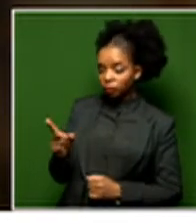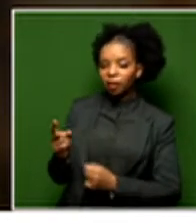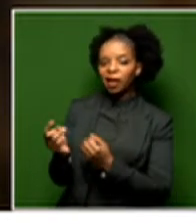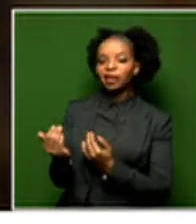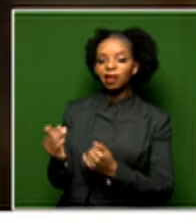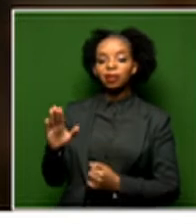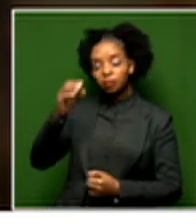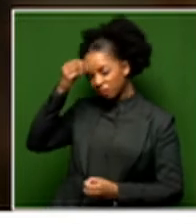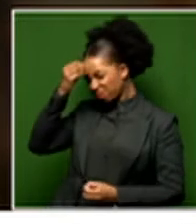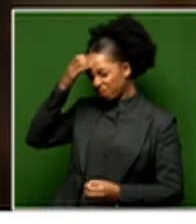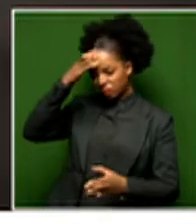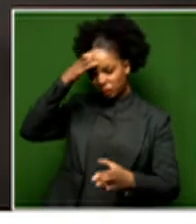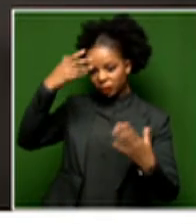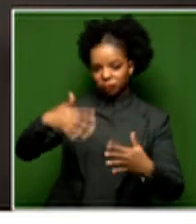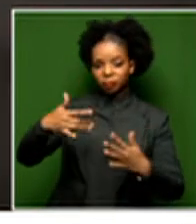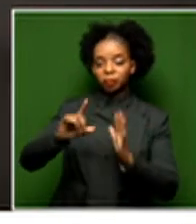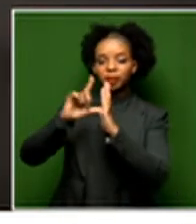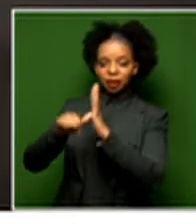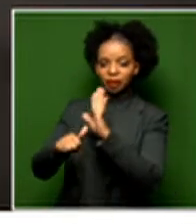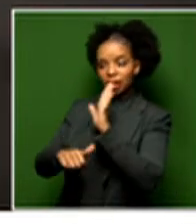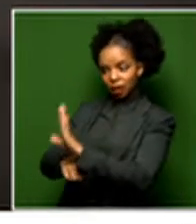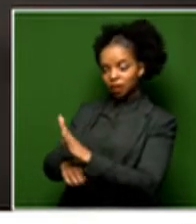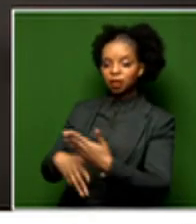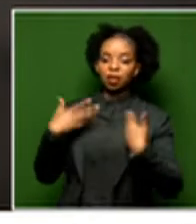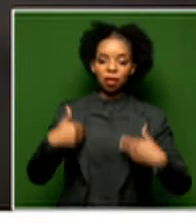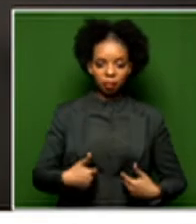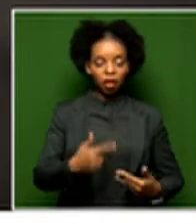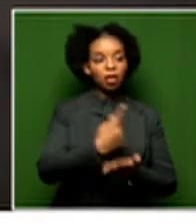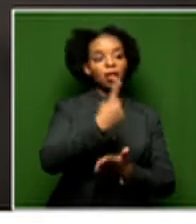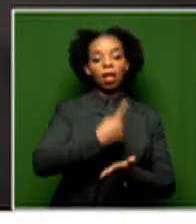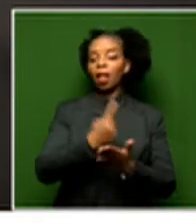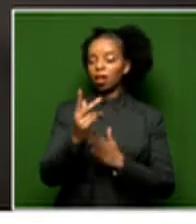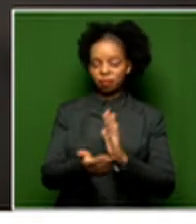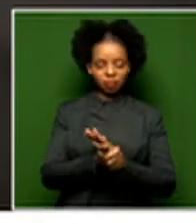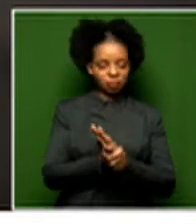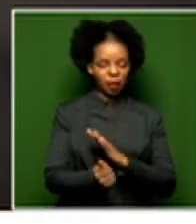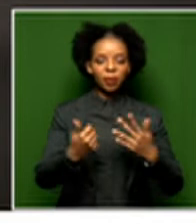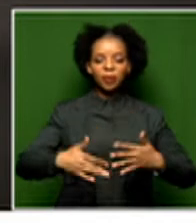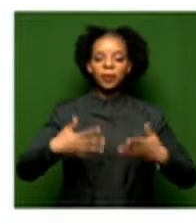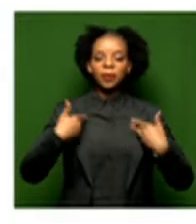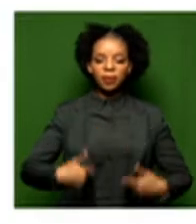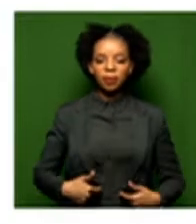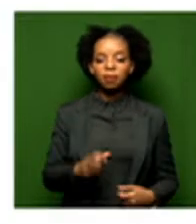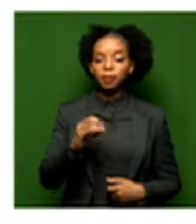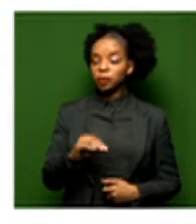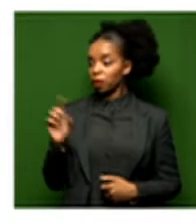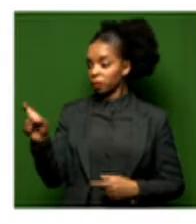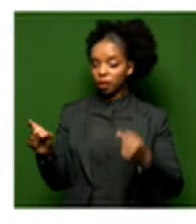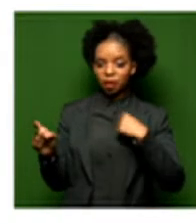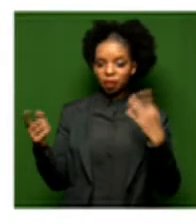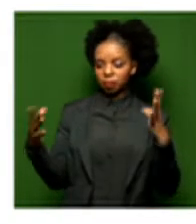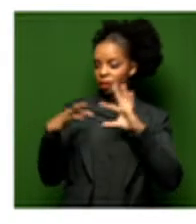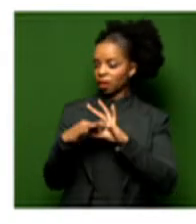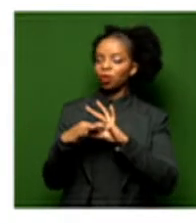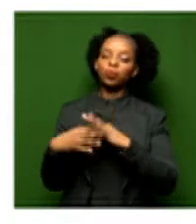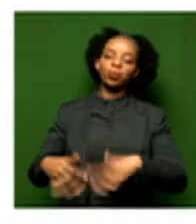the design and creative side of things, and I come from the commercial side of things. So when you put us together, we make a great team. So